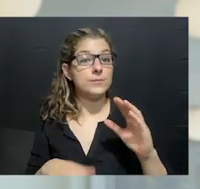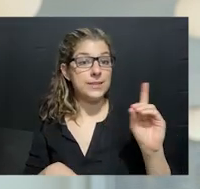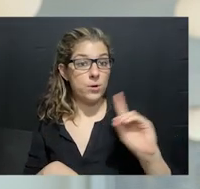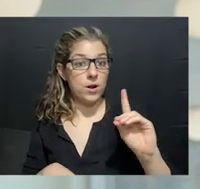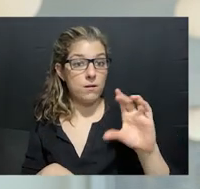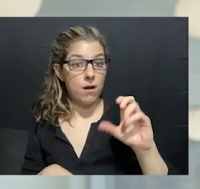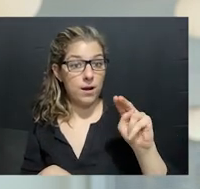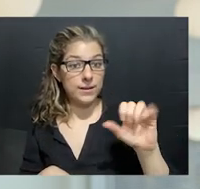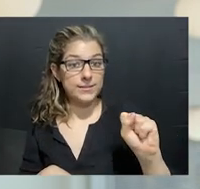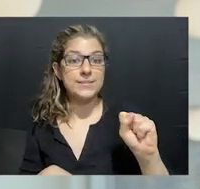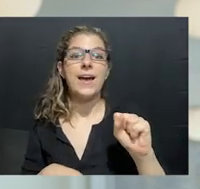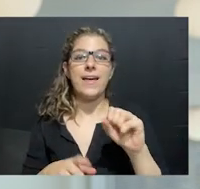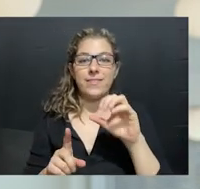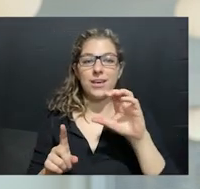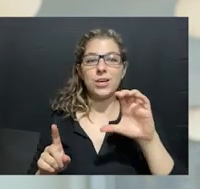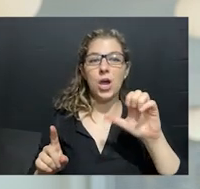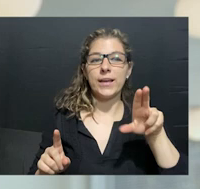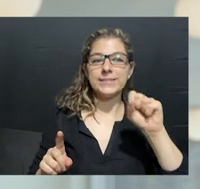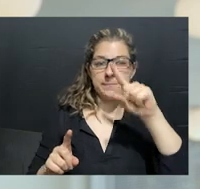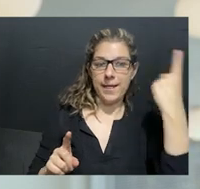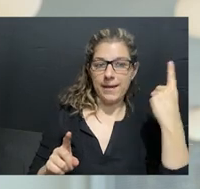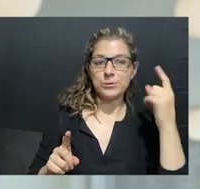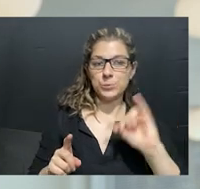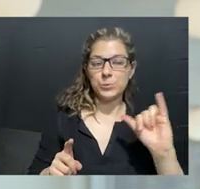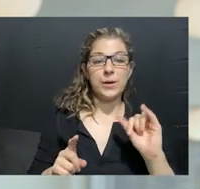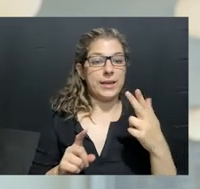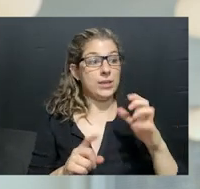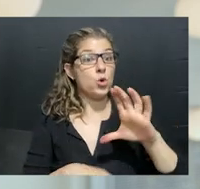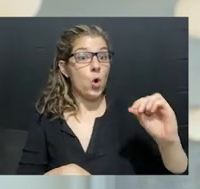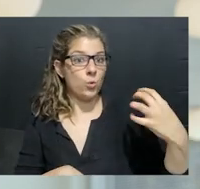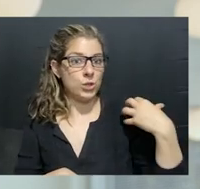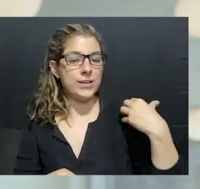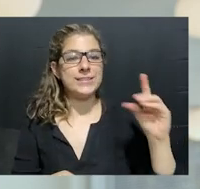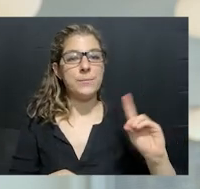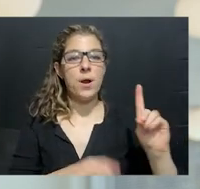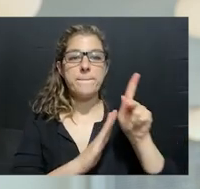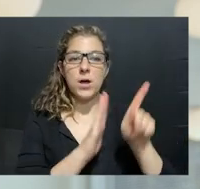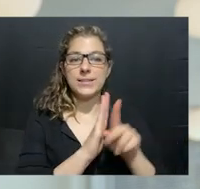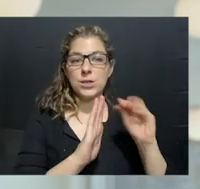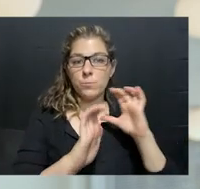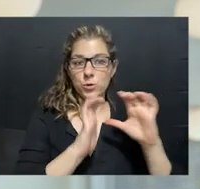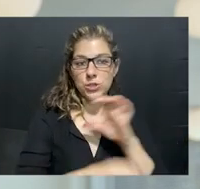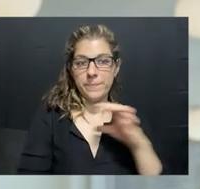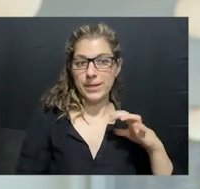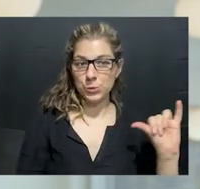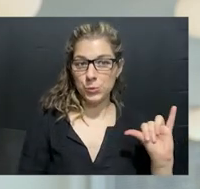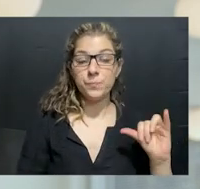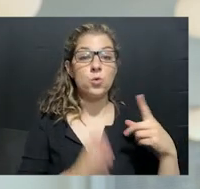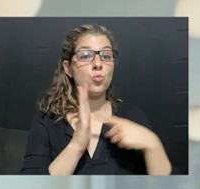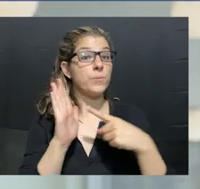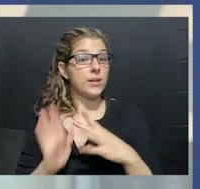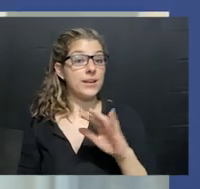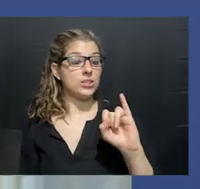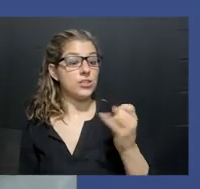former whip of the Congressional Black Caucus. He also previously co-chaired the Democratic Policy and Communications Committee. Representative